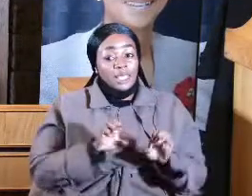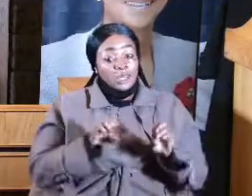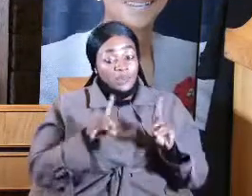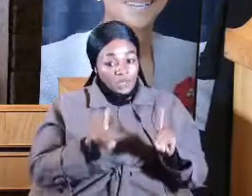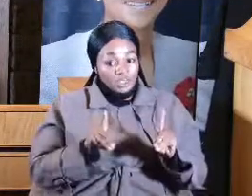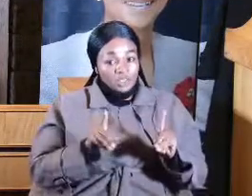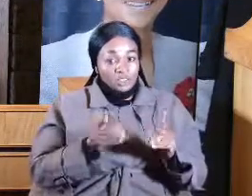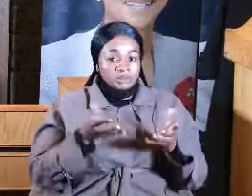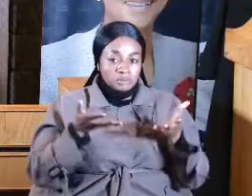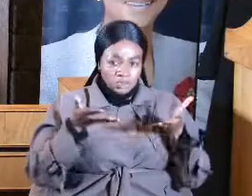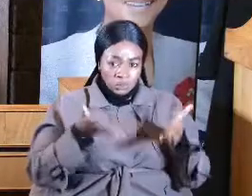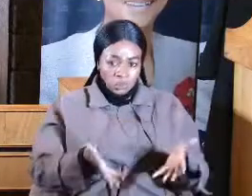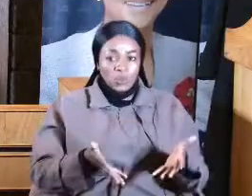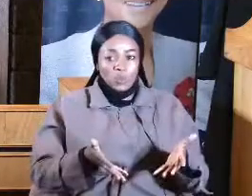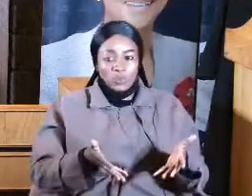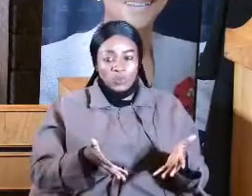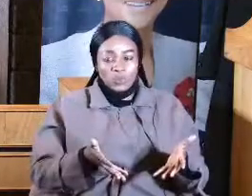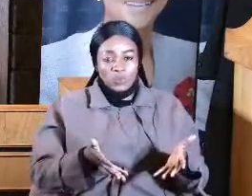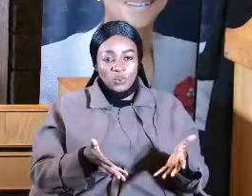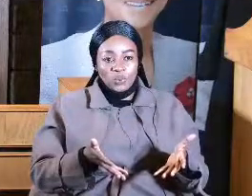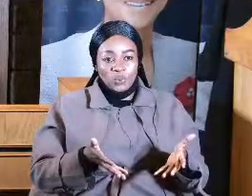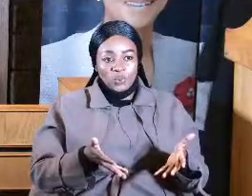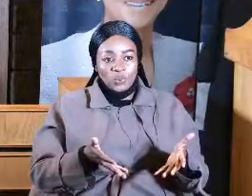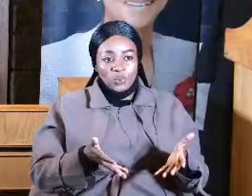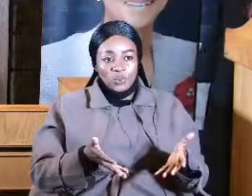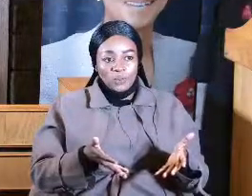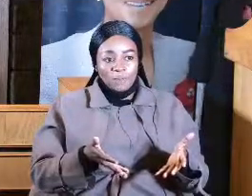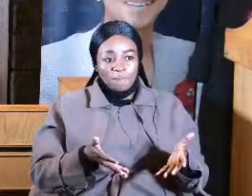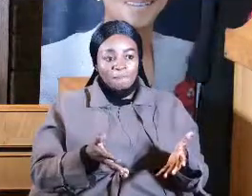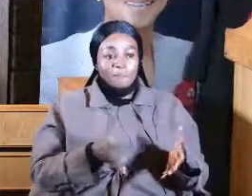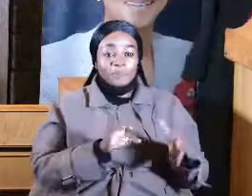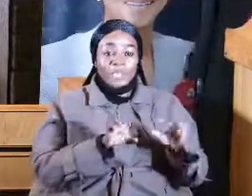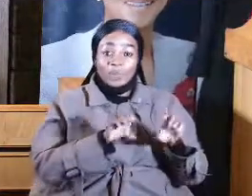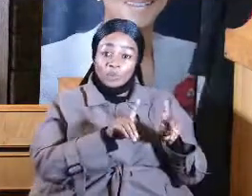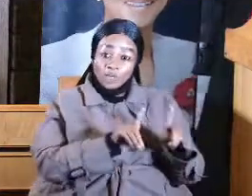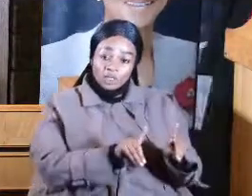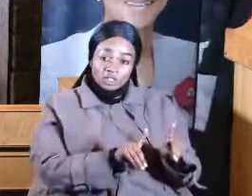about. Just to say, education